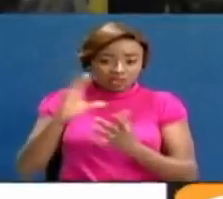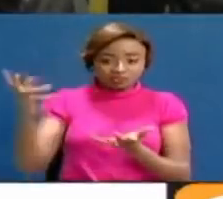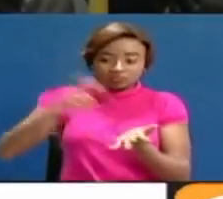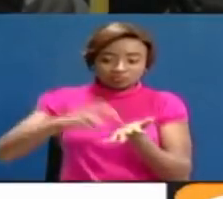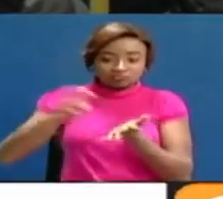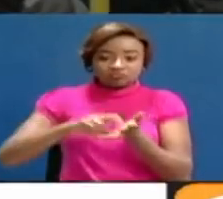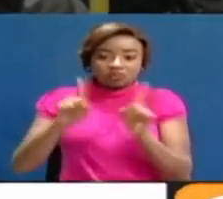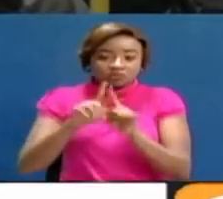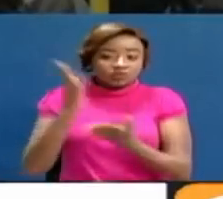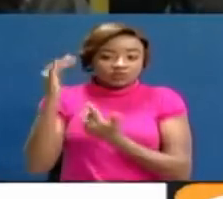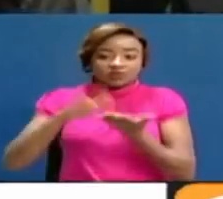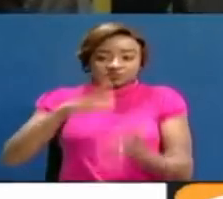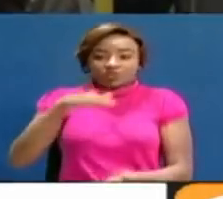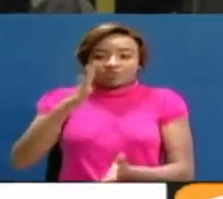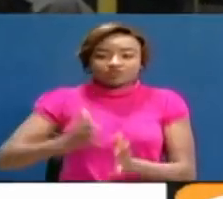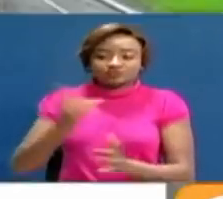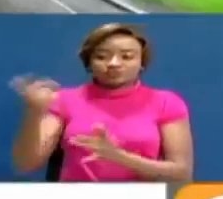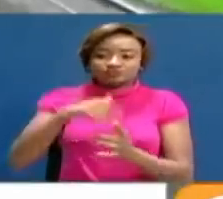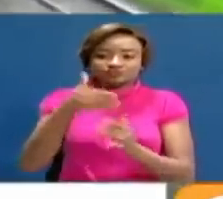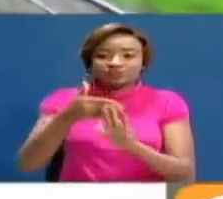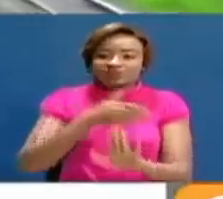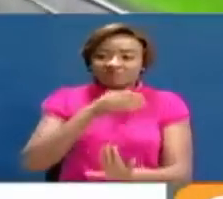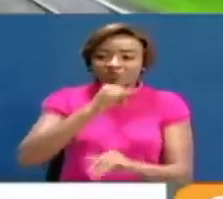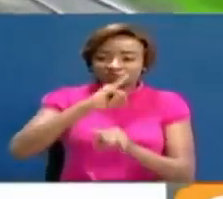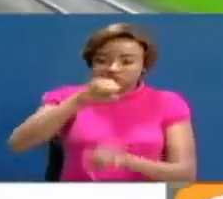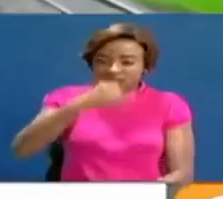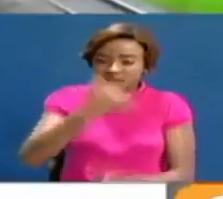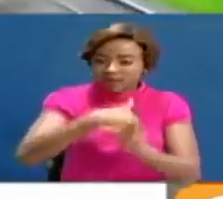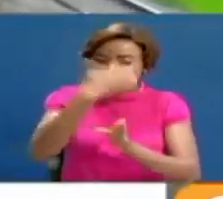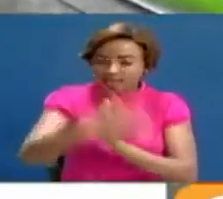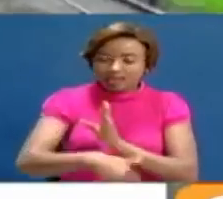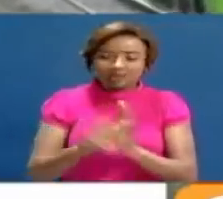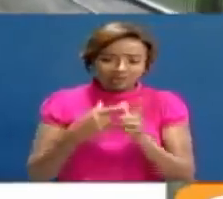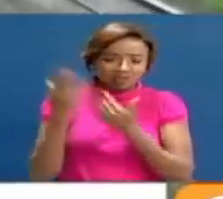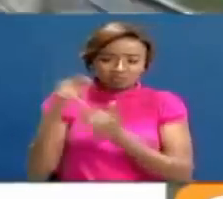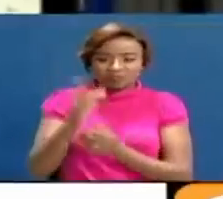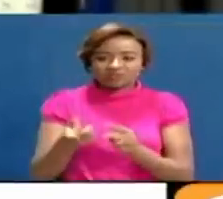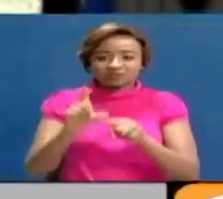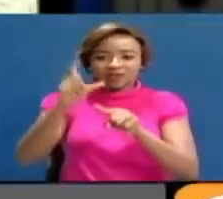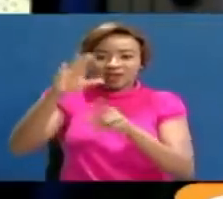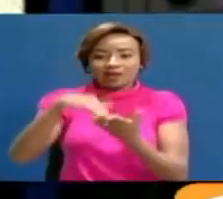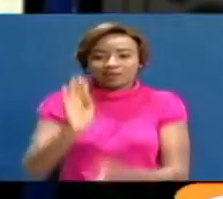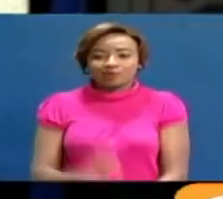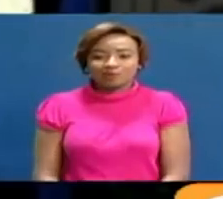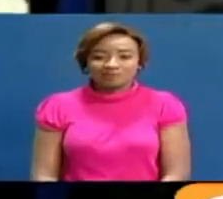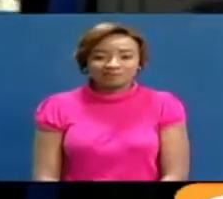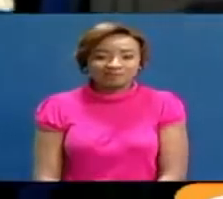to land in the country before the end of January next year, he anticipates this number will double. Faisal Ahmed, Citizen TV,